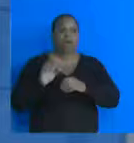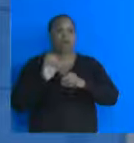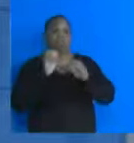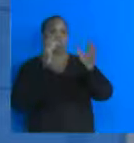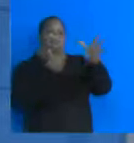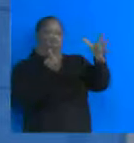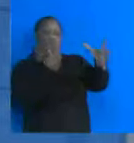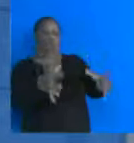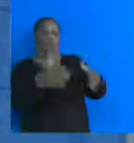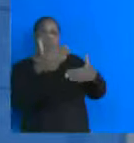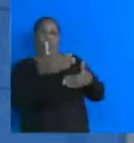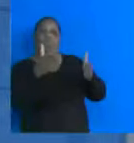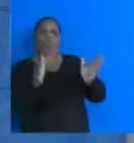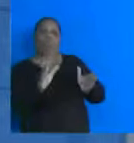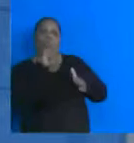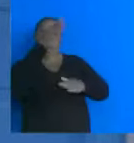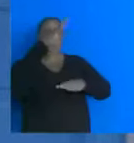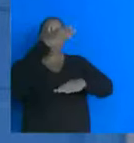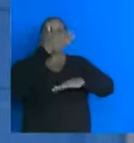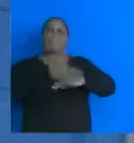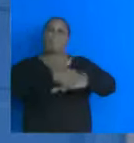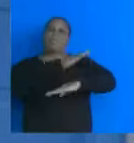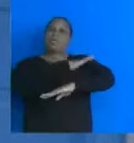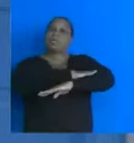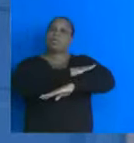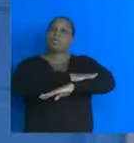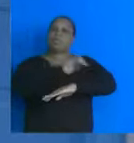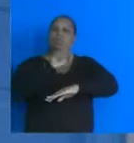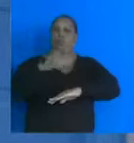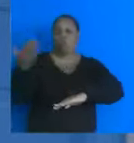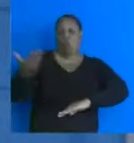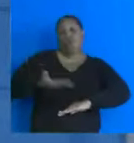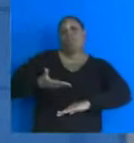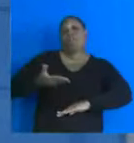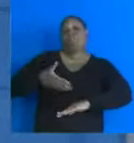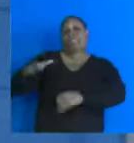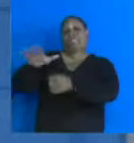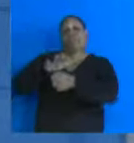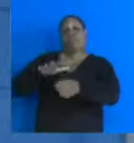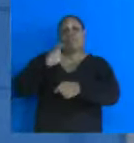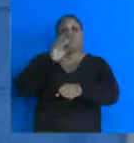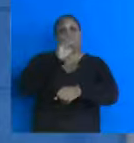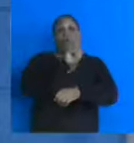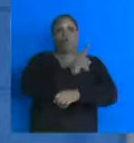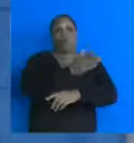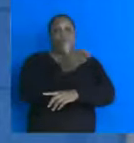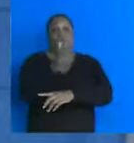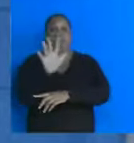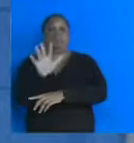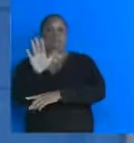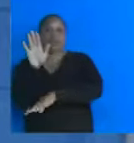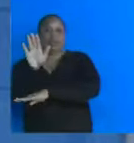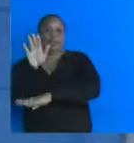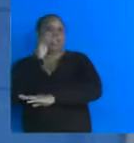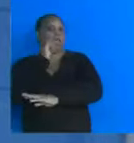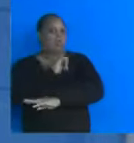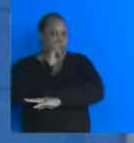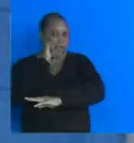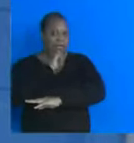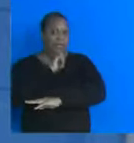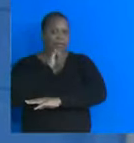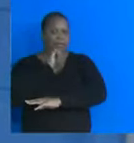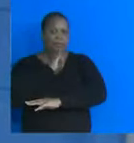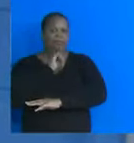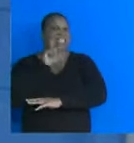care packages at the front desk of the hotel or at the guest property. The drop-off time is 1 to 5 p.m. daily.